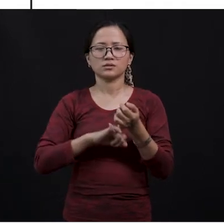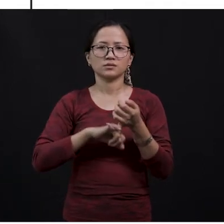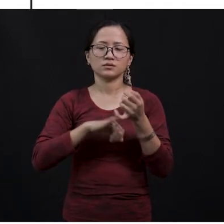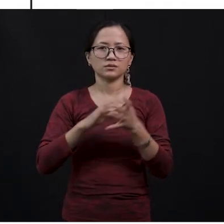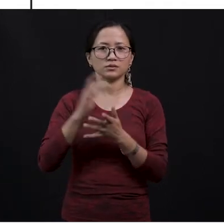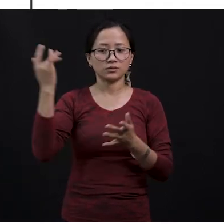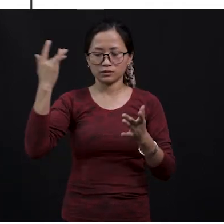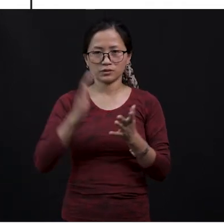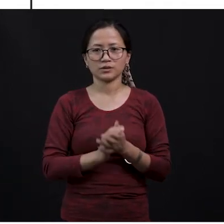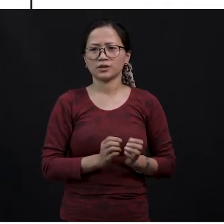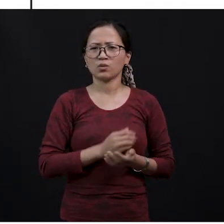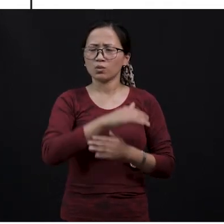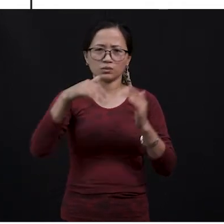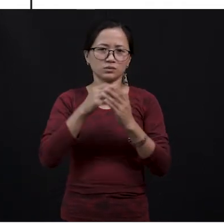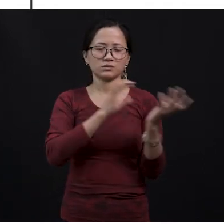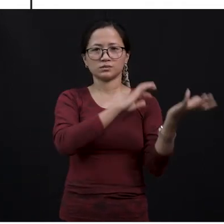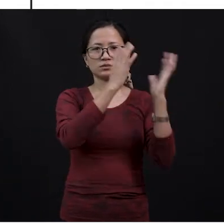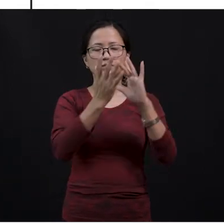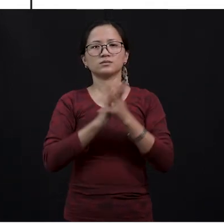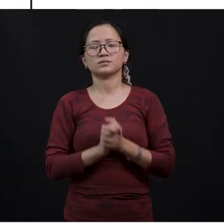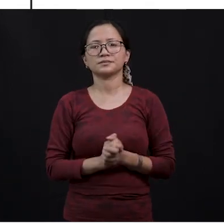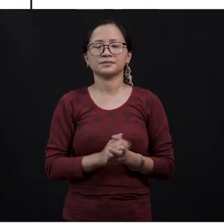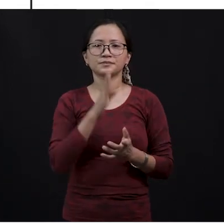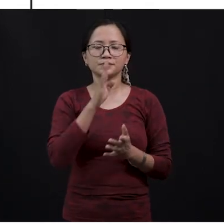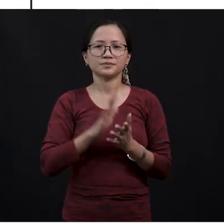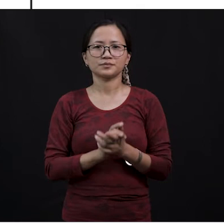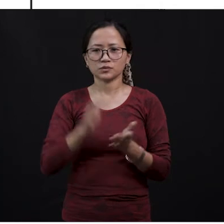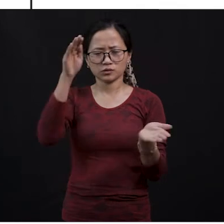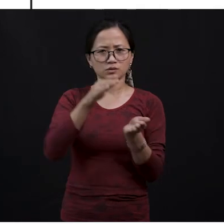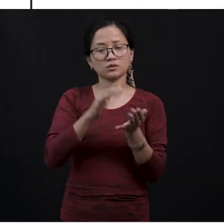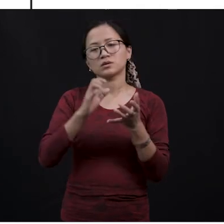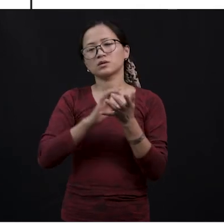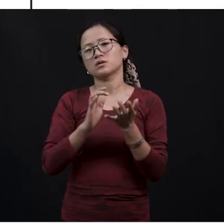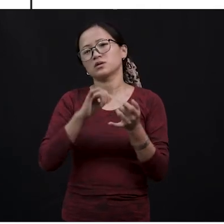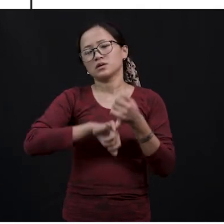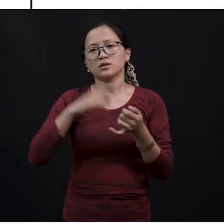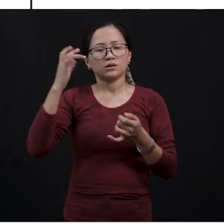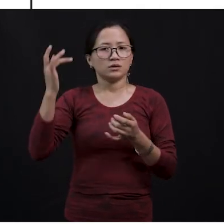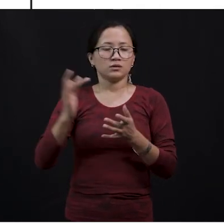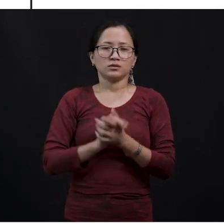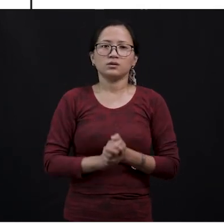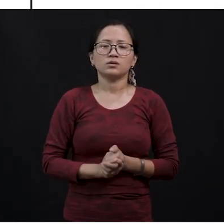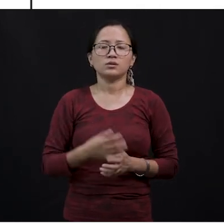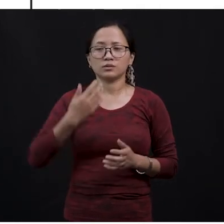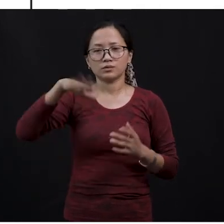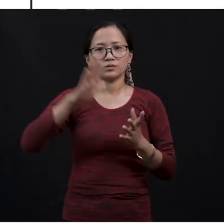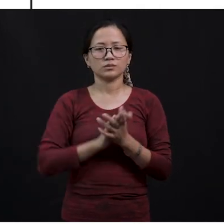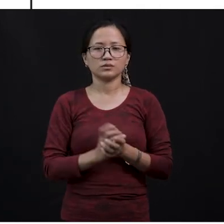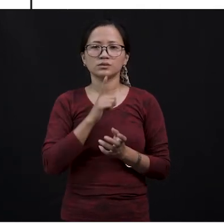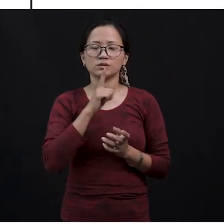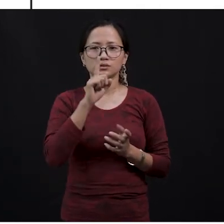entire world at that point of time. So because of the shortage of silver, the Sultan says, okay, we are going